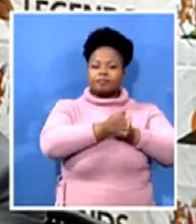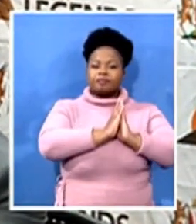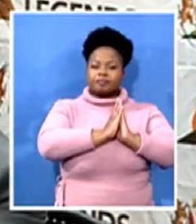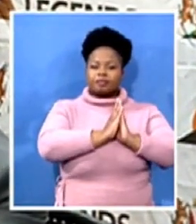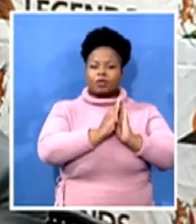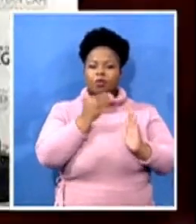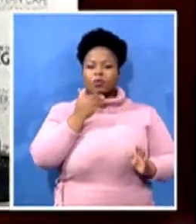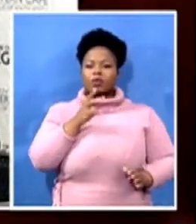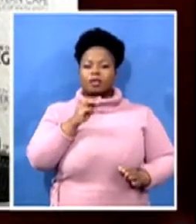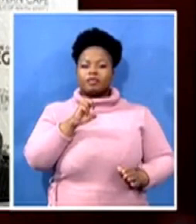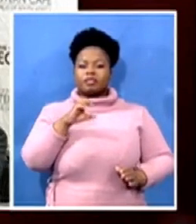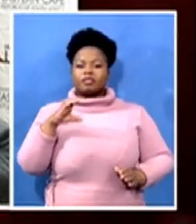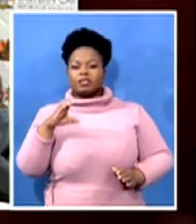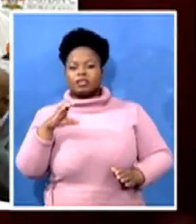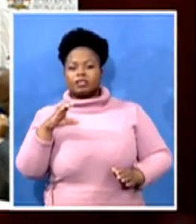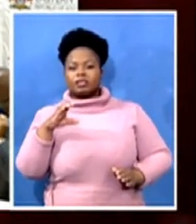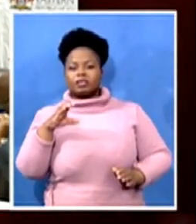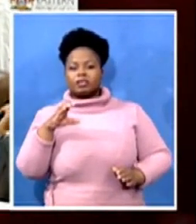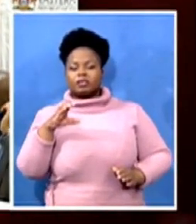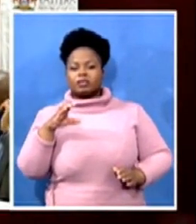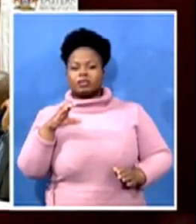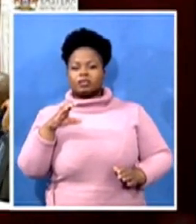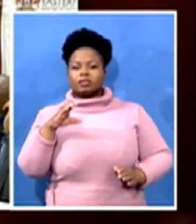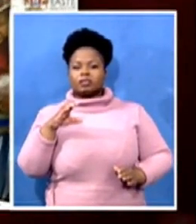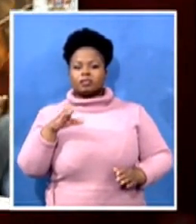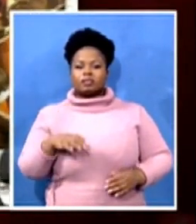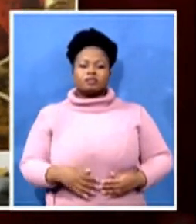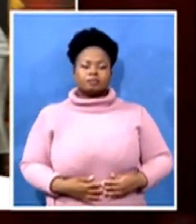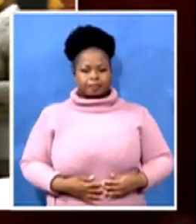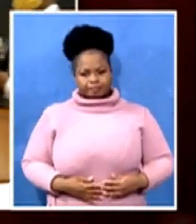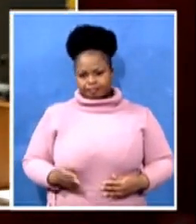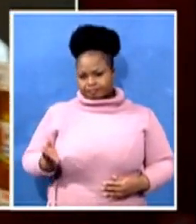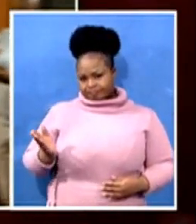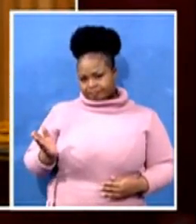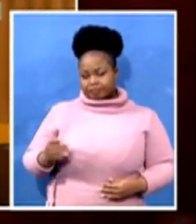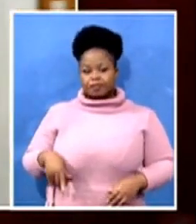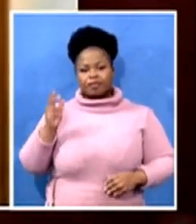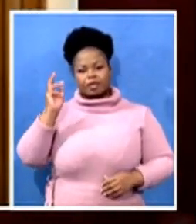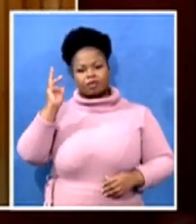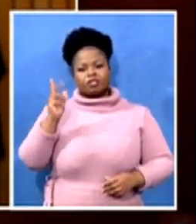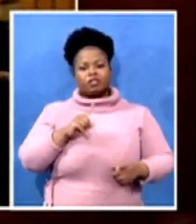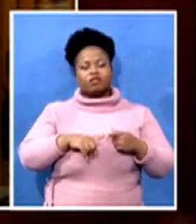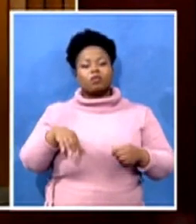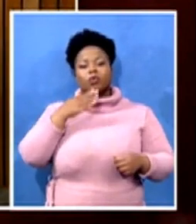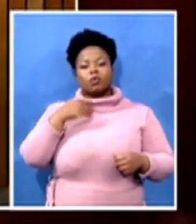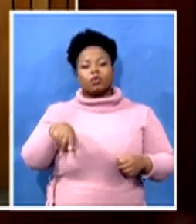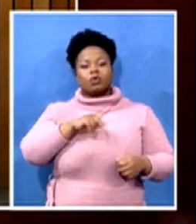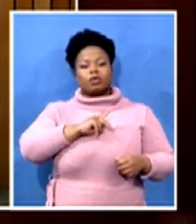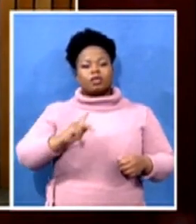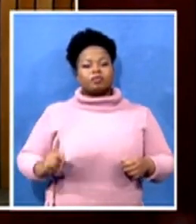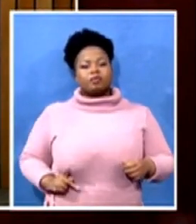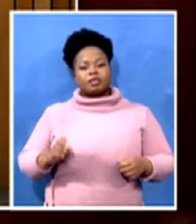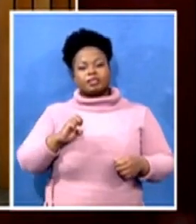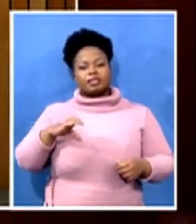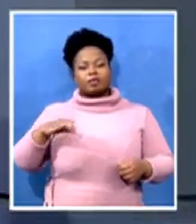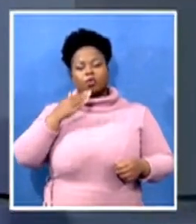make Coming out of that presentation by the Premier of the Eastern Cape, Oscar Mabuyane, on the